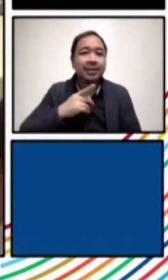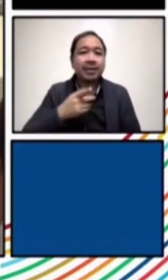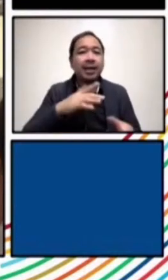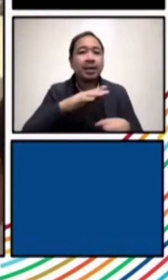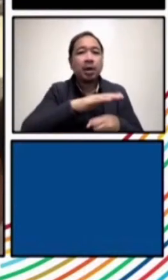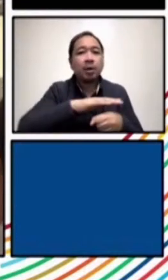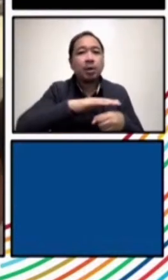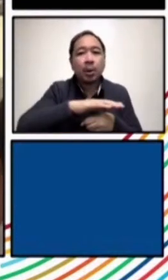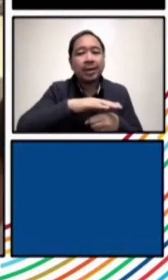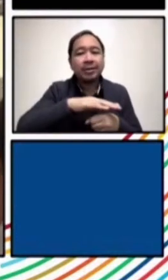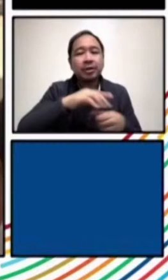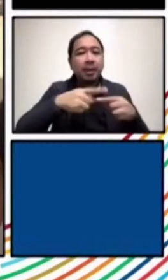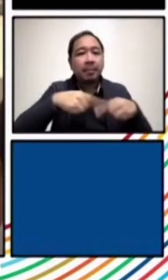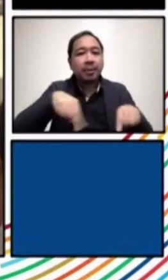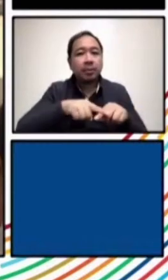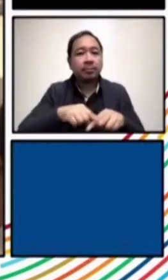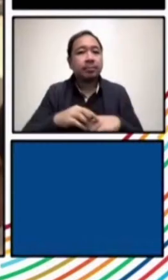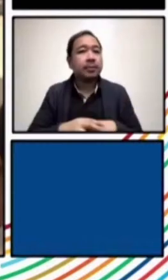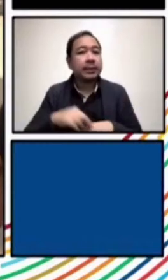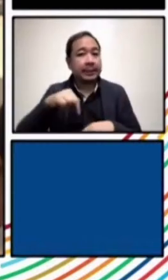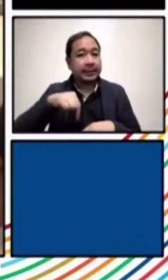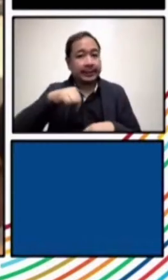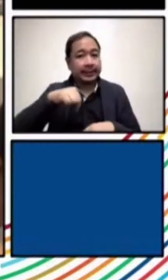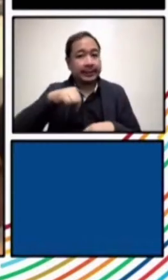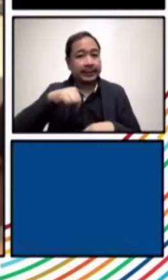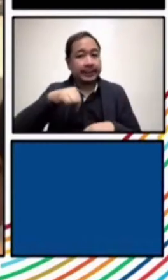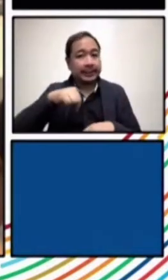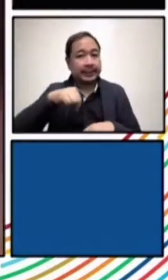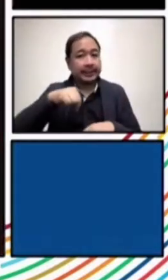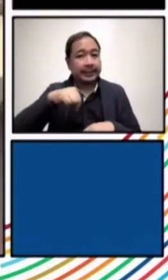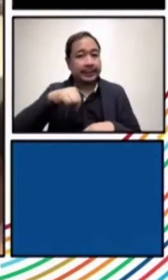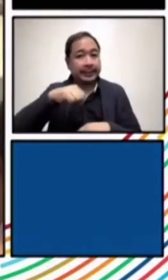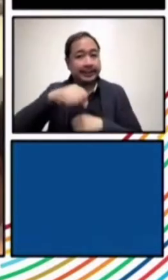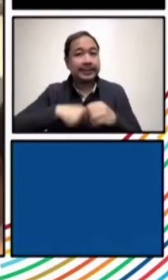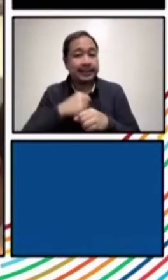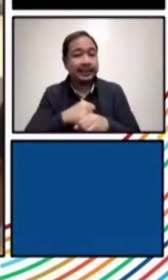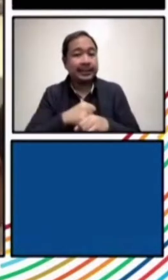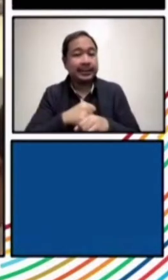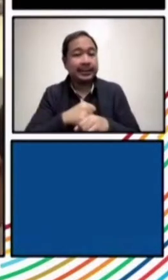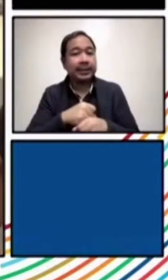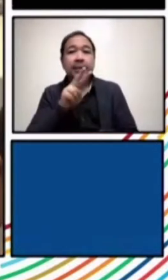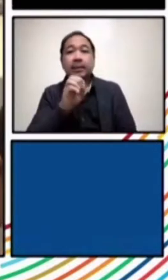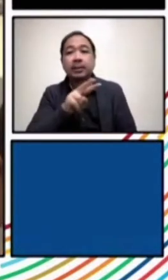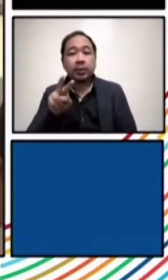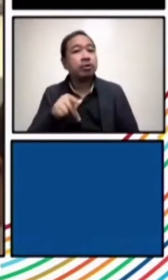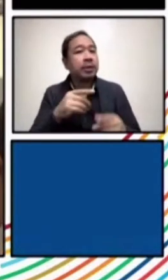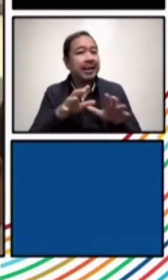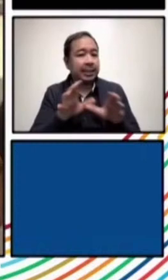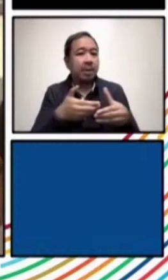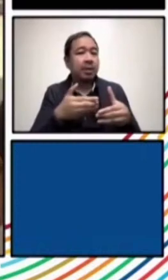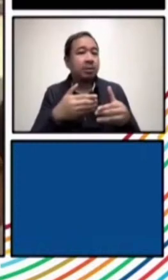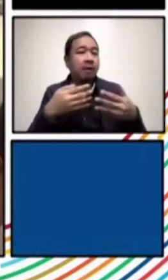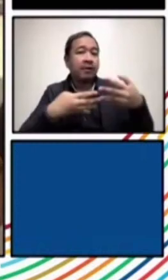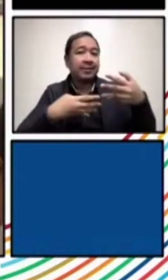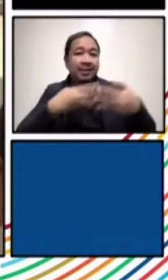of Statistics has also initiated that the collection of person with disabilities in Malaysia through the 2022